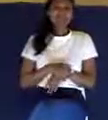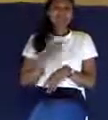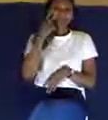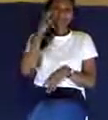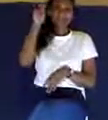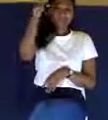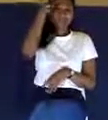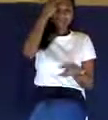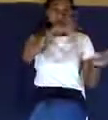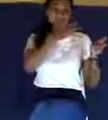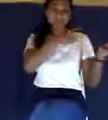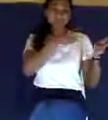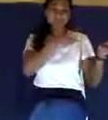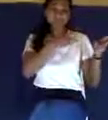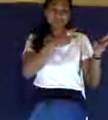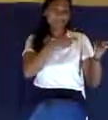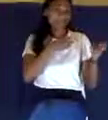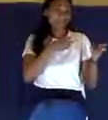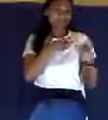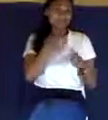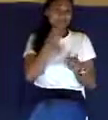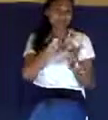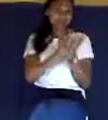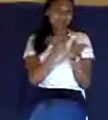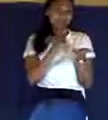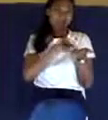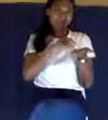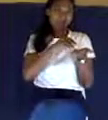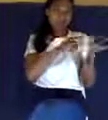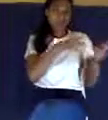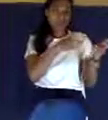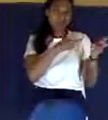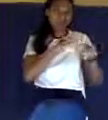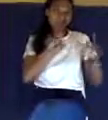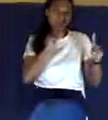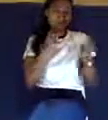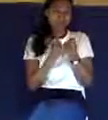will hijack verses out of the Bible, yet they won't